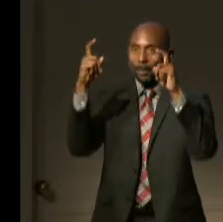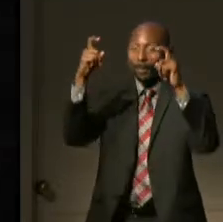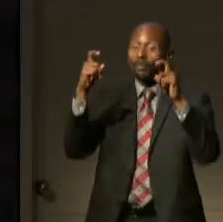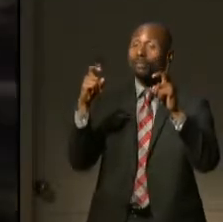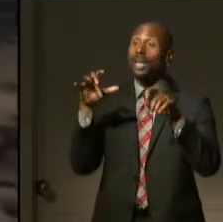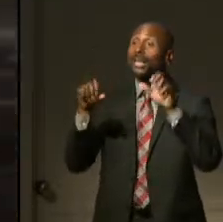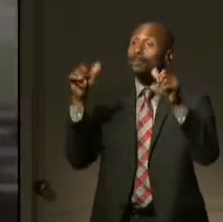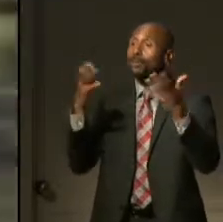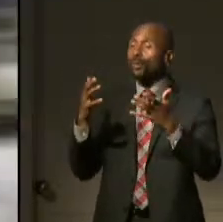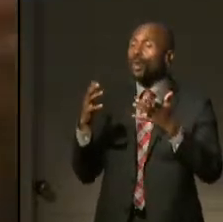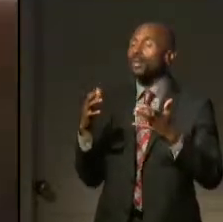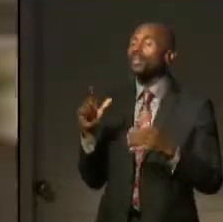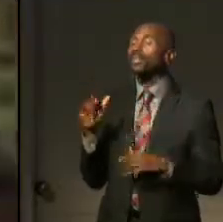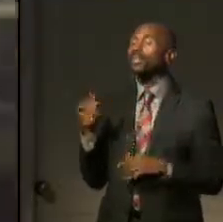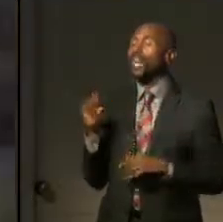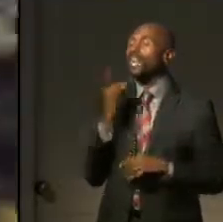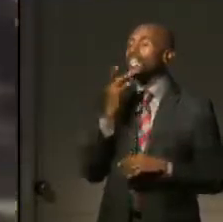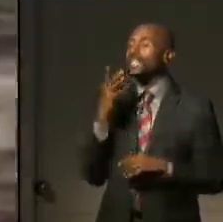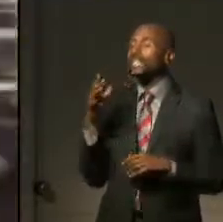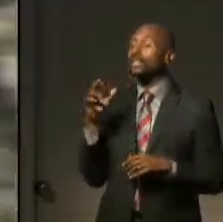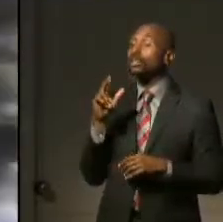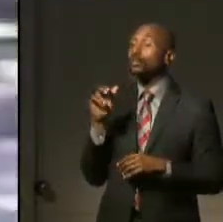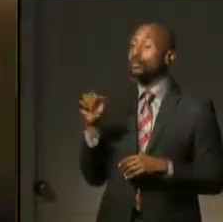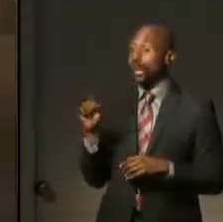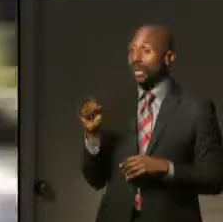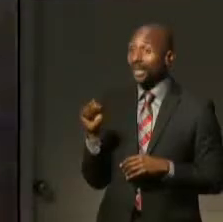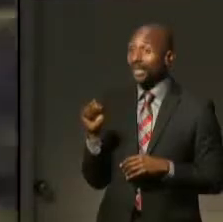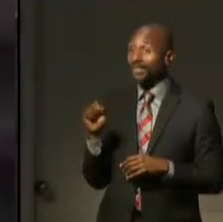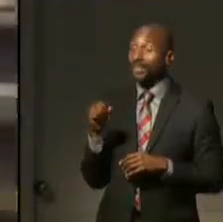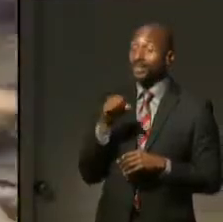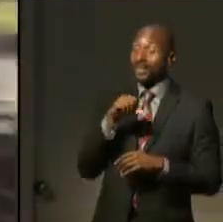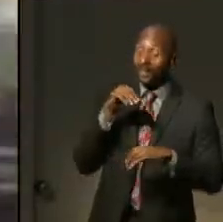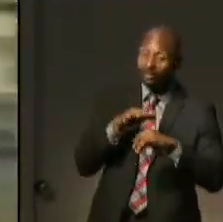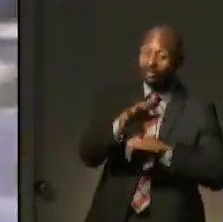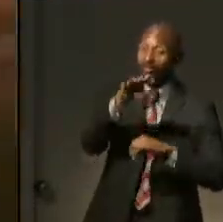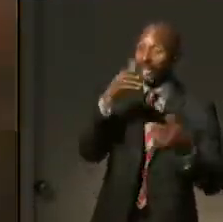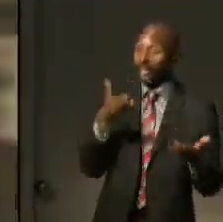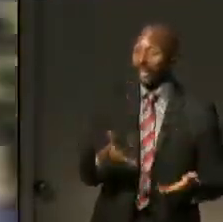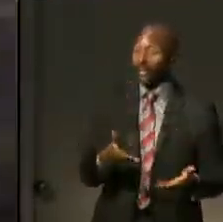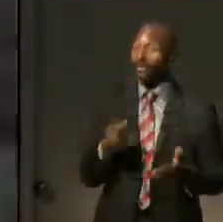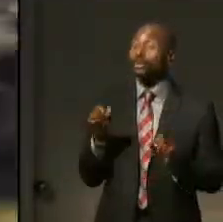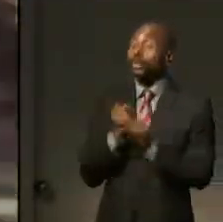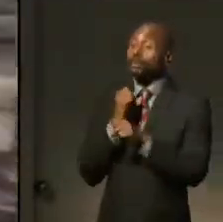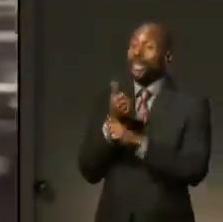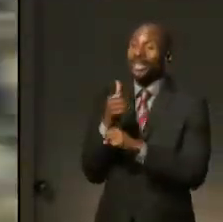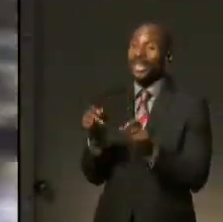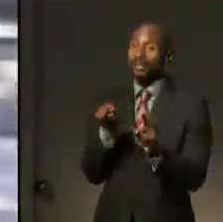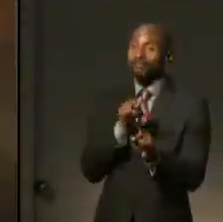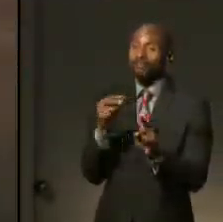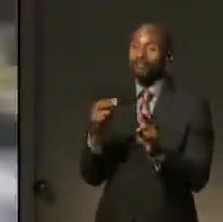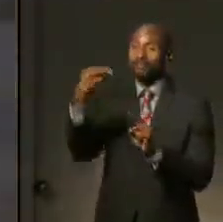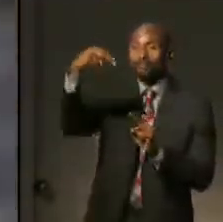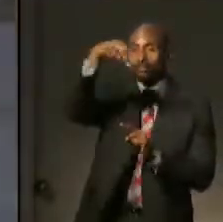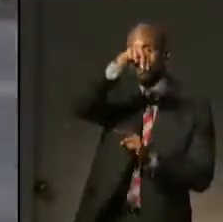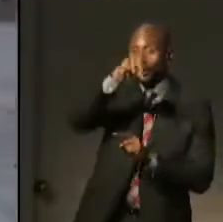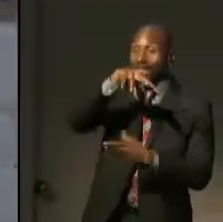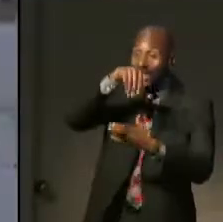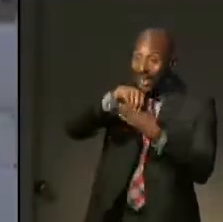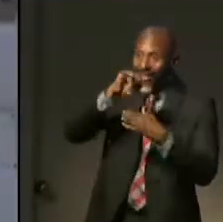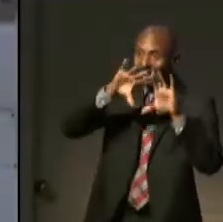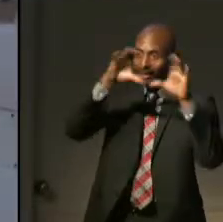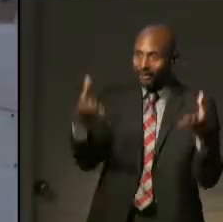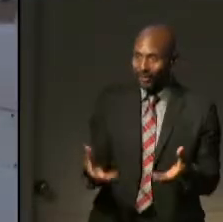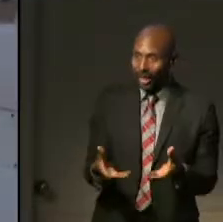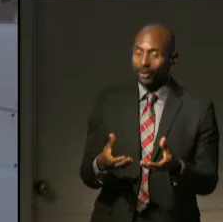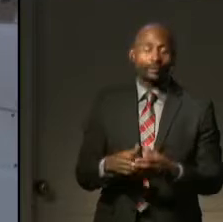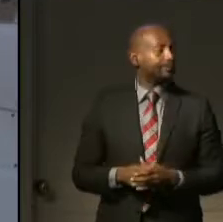a spherical area. And once you've captured all the rays of light as they come into the sphere, you can generate any viewpoint inside the sphere. We have a